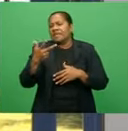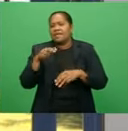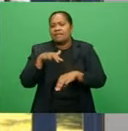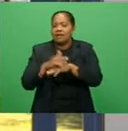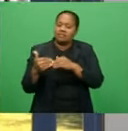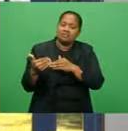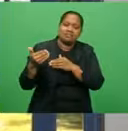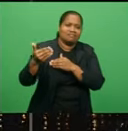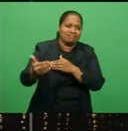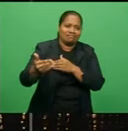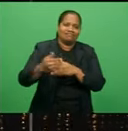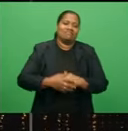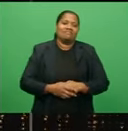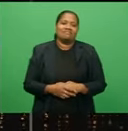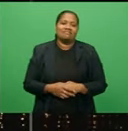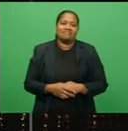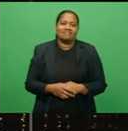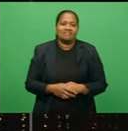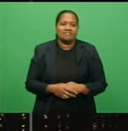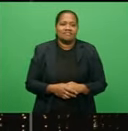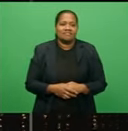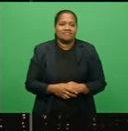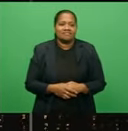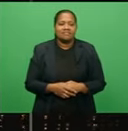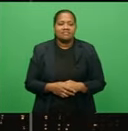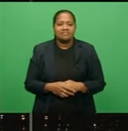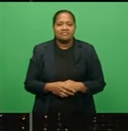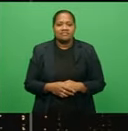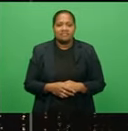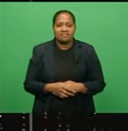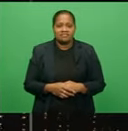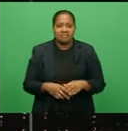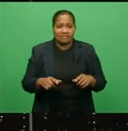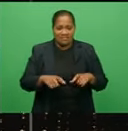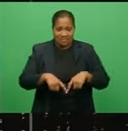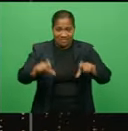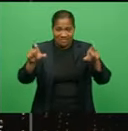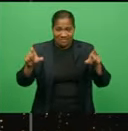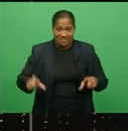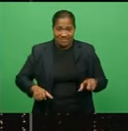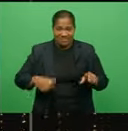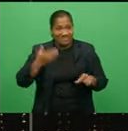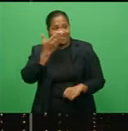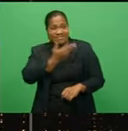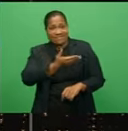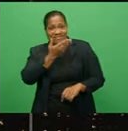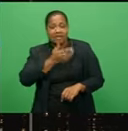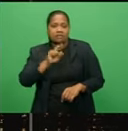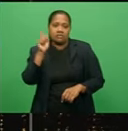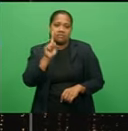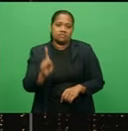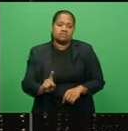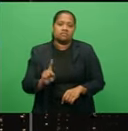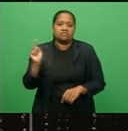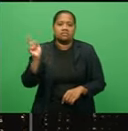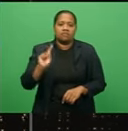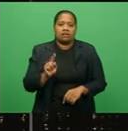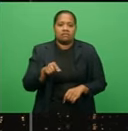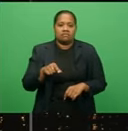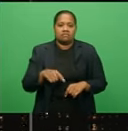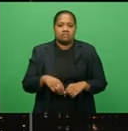FBC News. The judge in the case of alleged murderer Tevita Kunawave today ruled that the charge statement of the accused